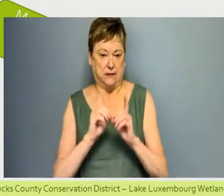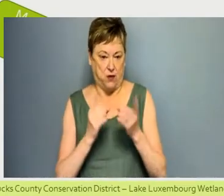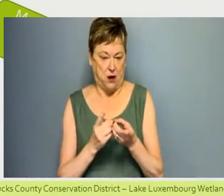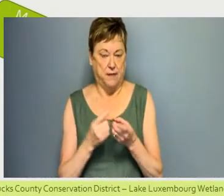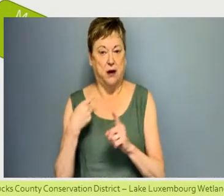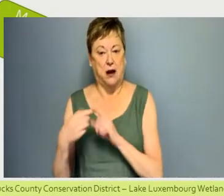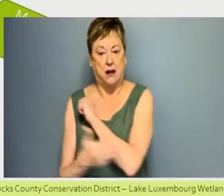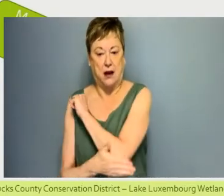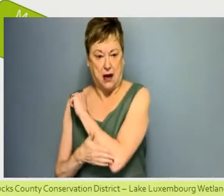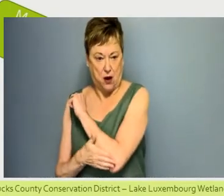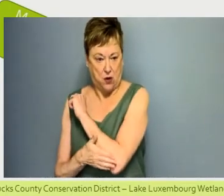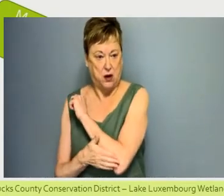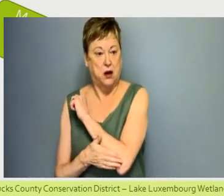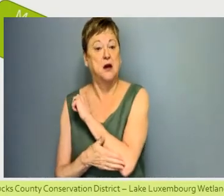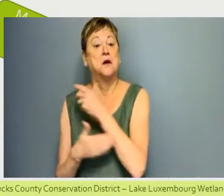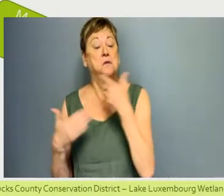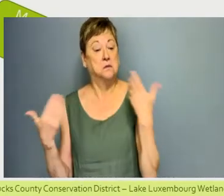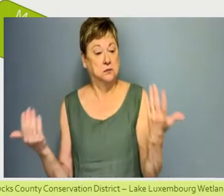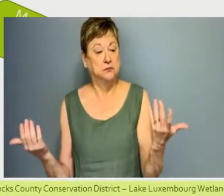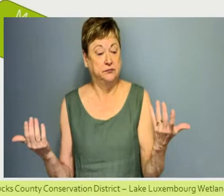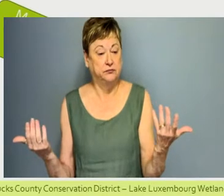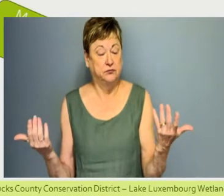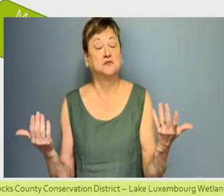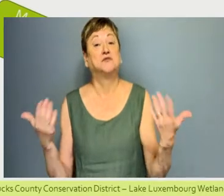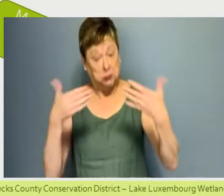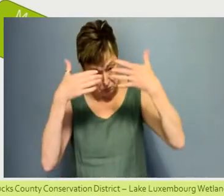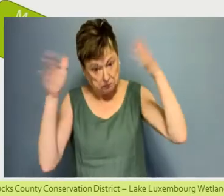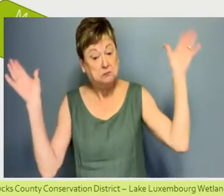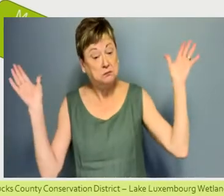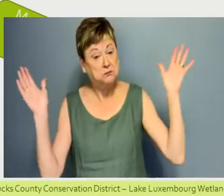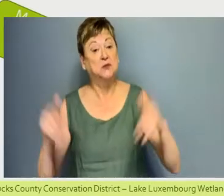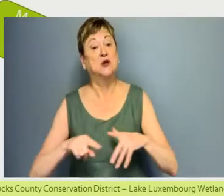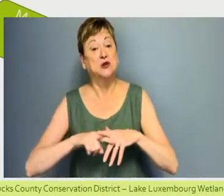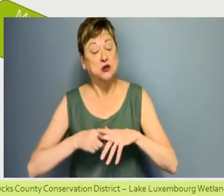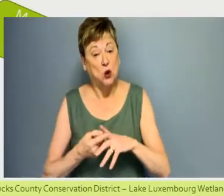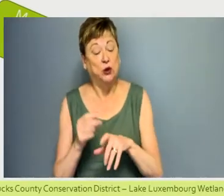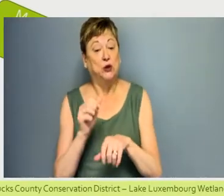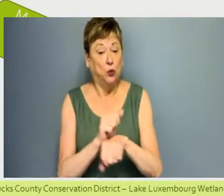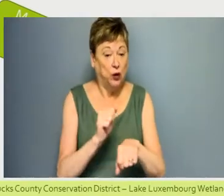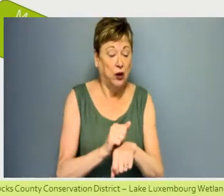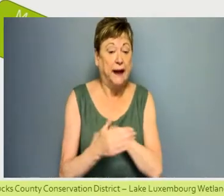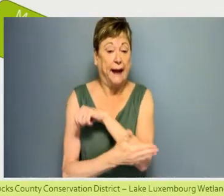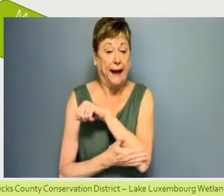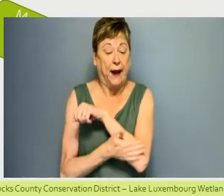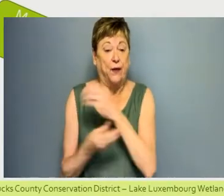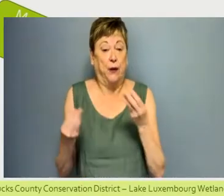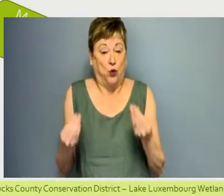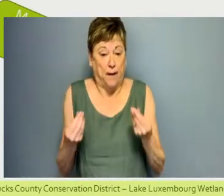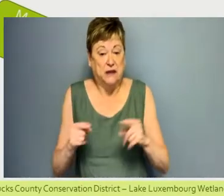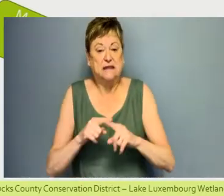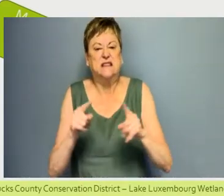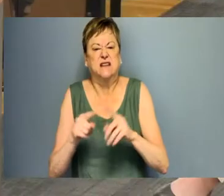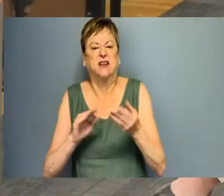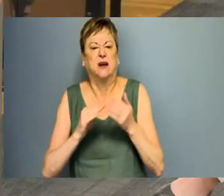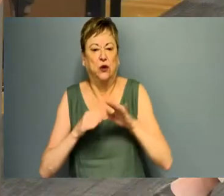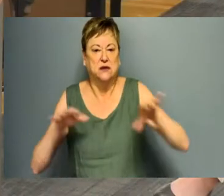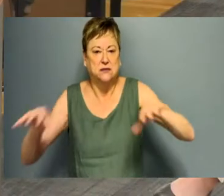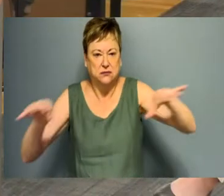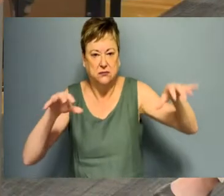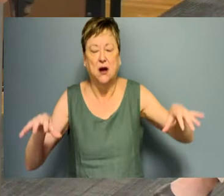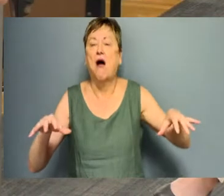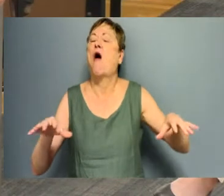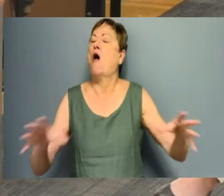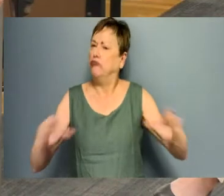county became open to the conservation district starting to work on county properties, and the municipalities involved were all very welcoming